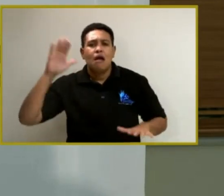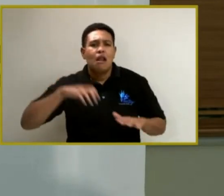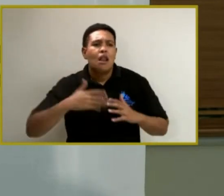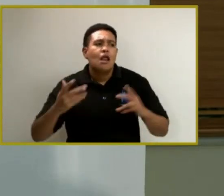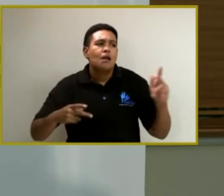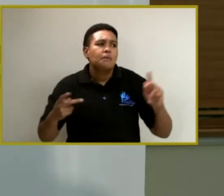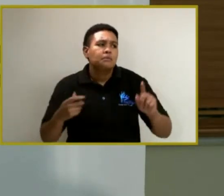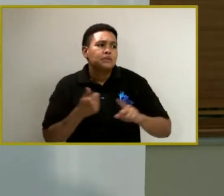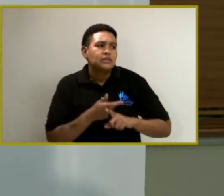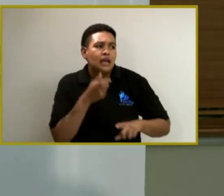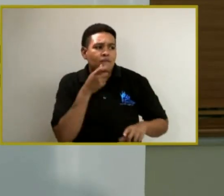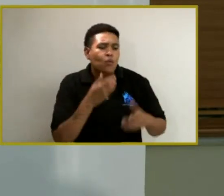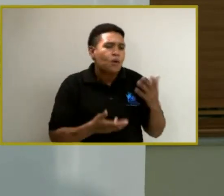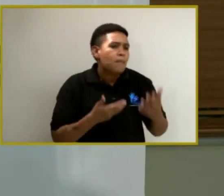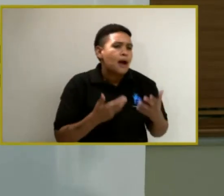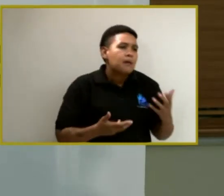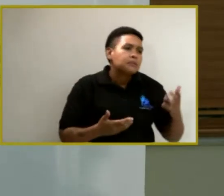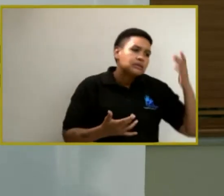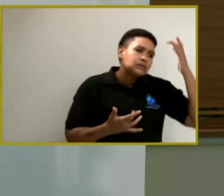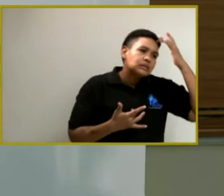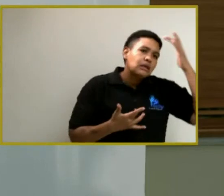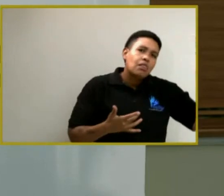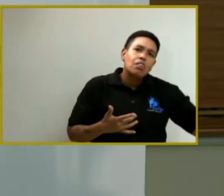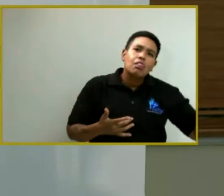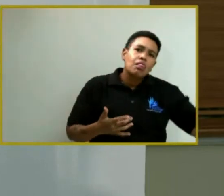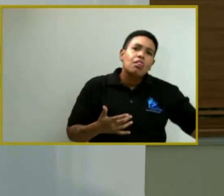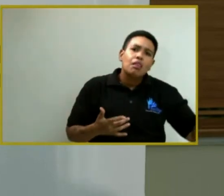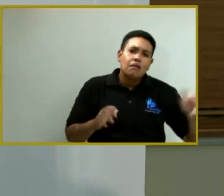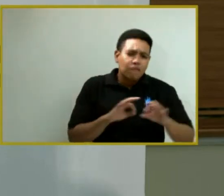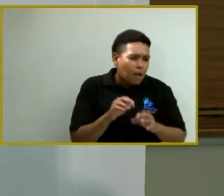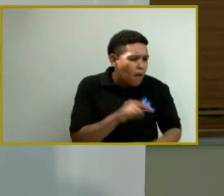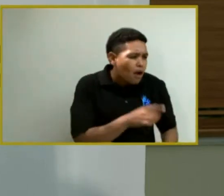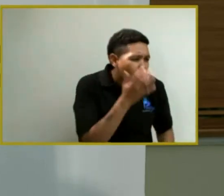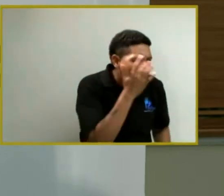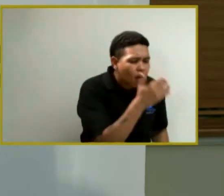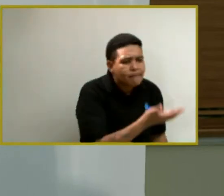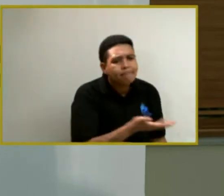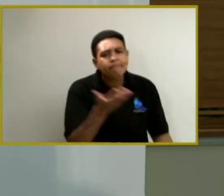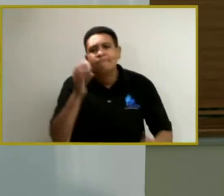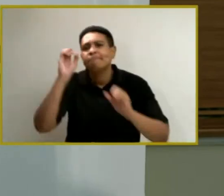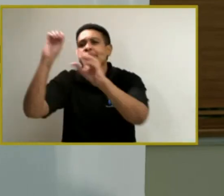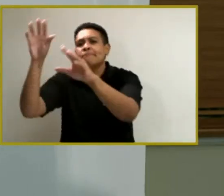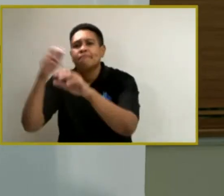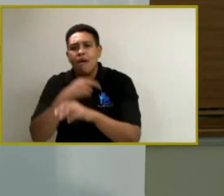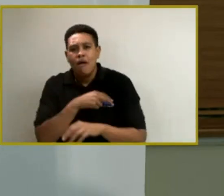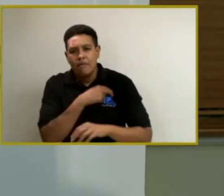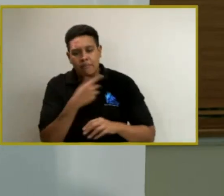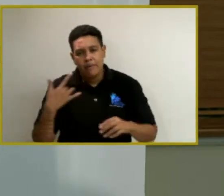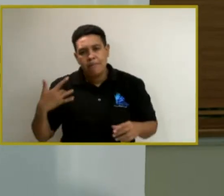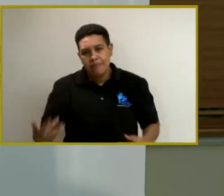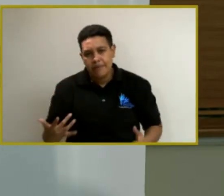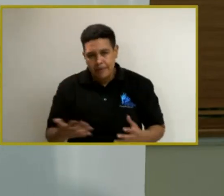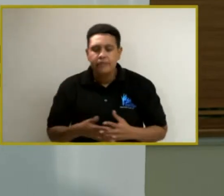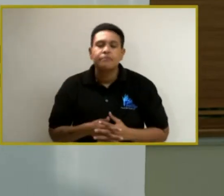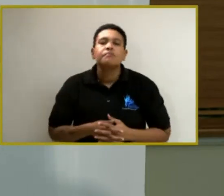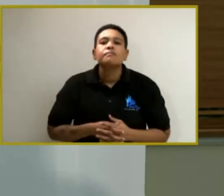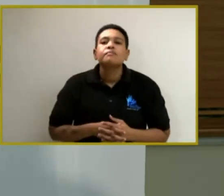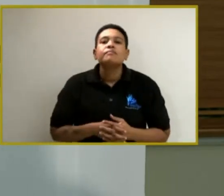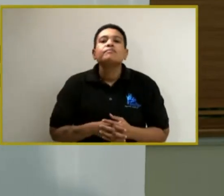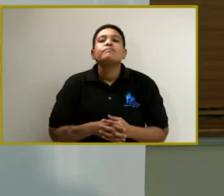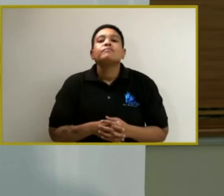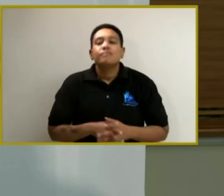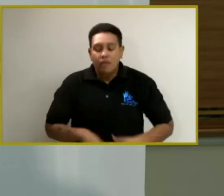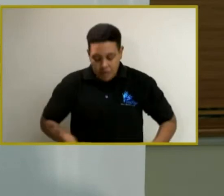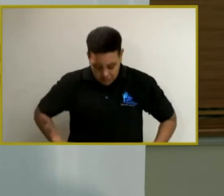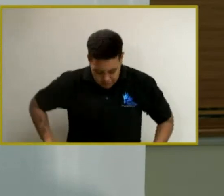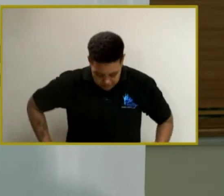people who may have been neglected in some way, attention is now placed on them, and they tend to